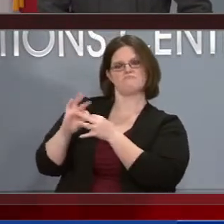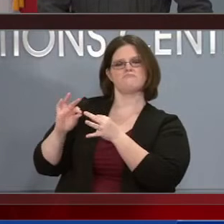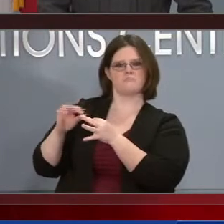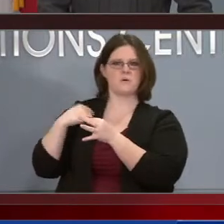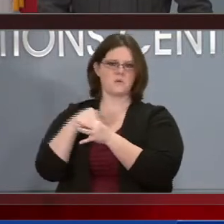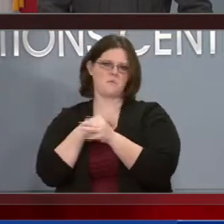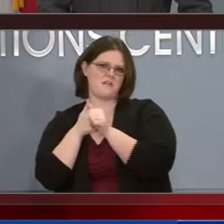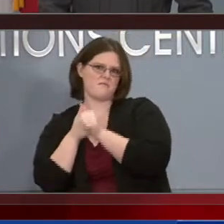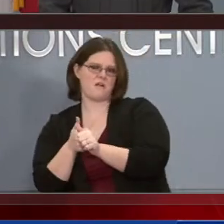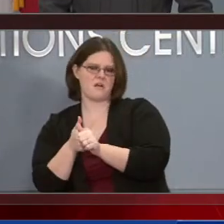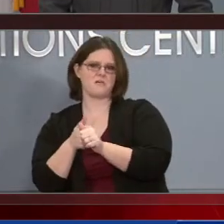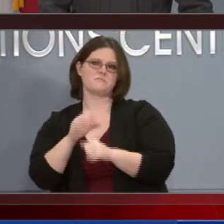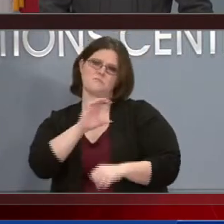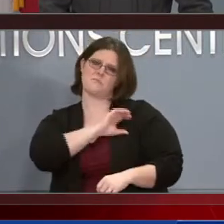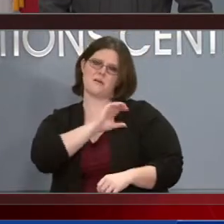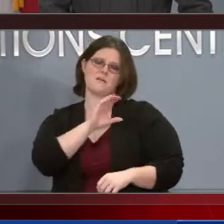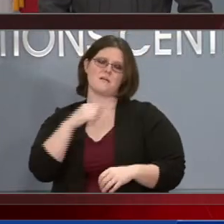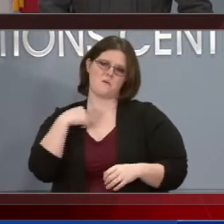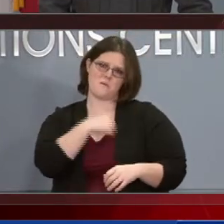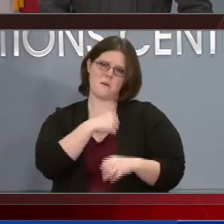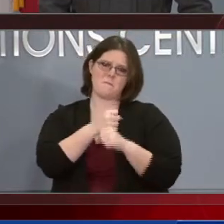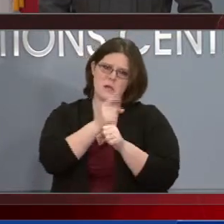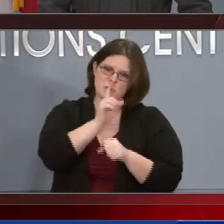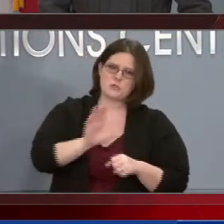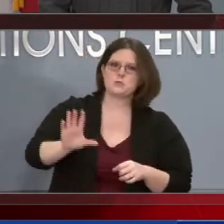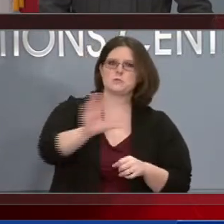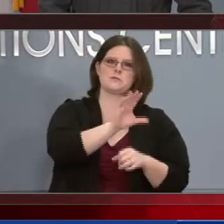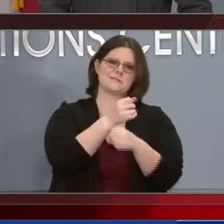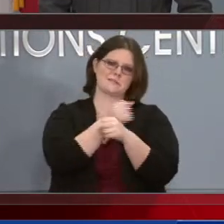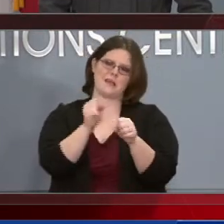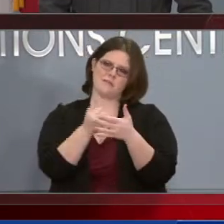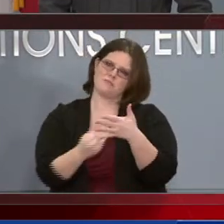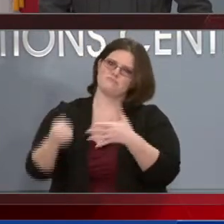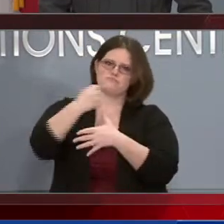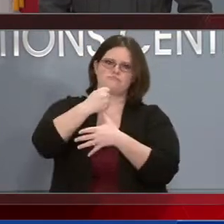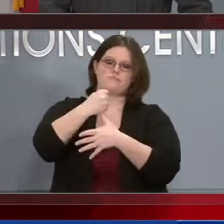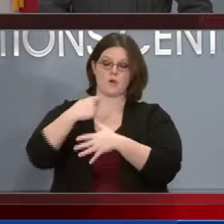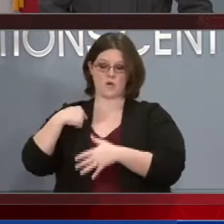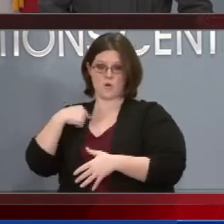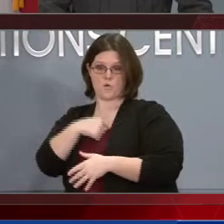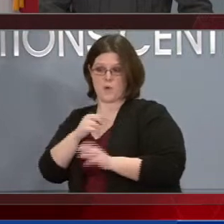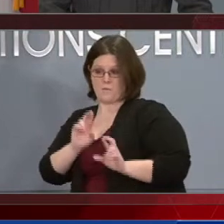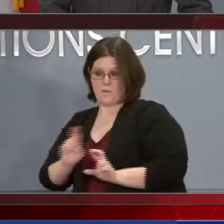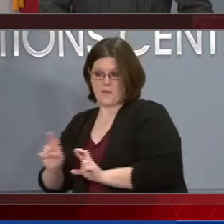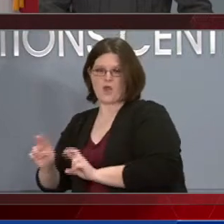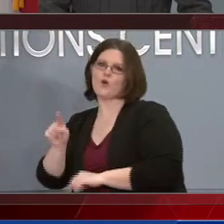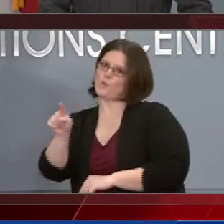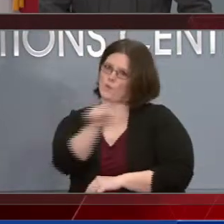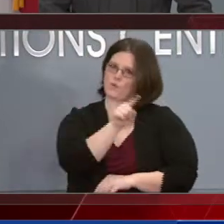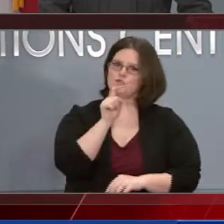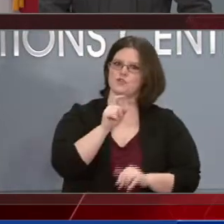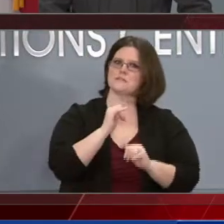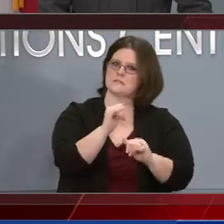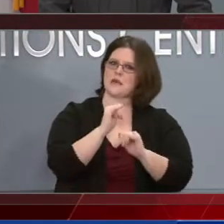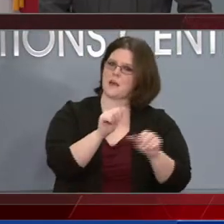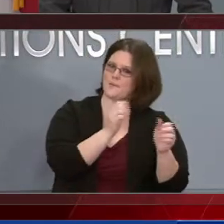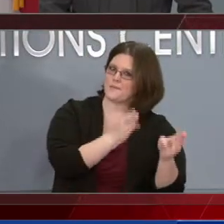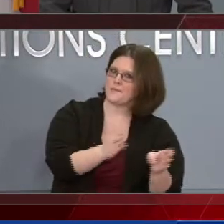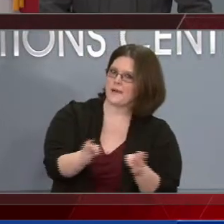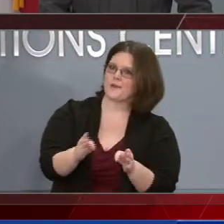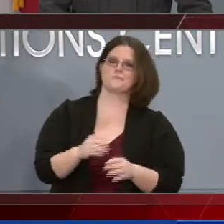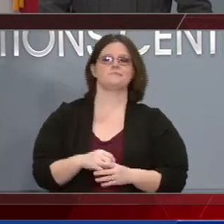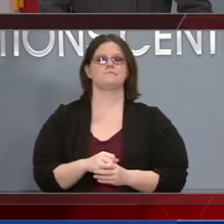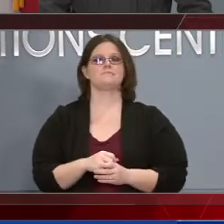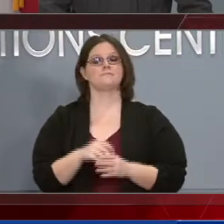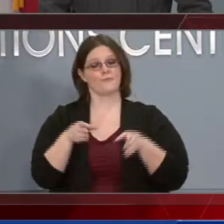The public safety is paramount. As we prepare, so should the public. Tomorrow will certainly bring deteriorating driving